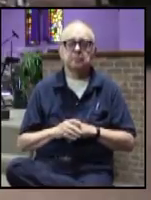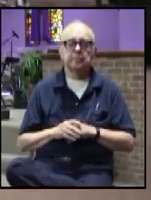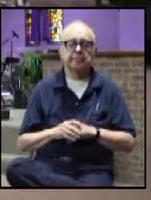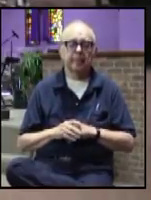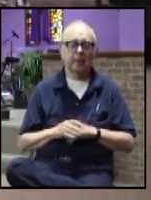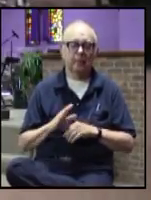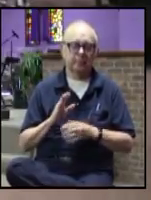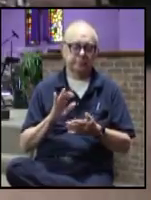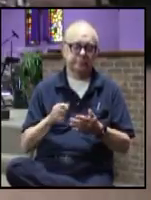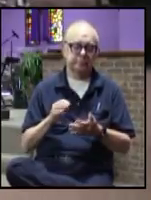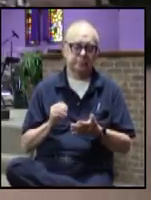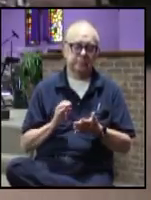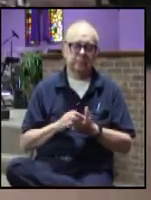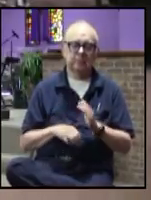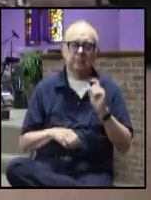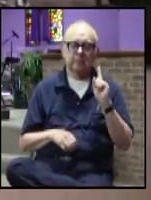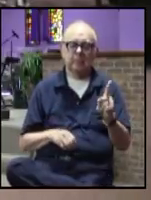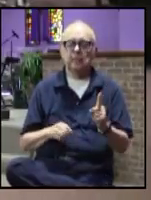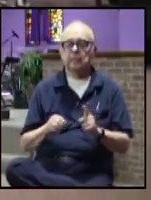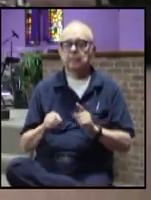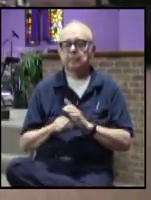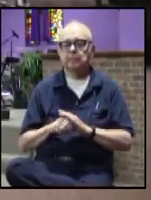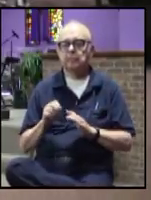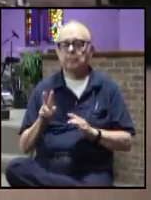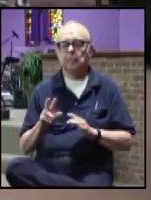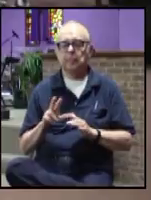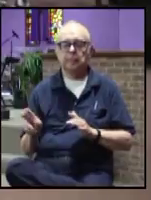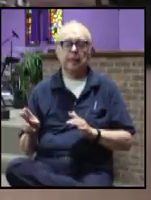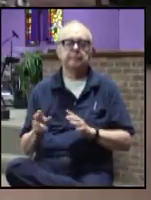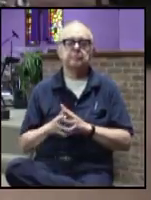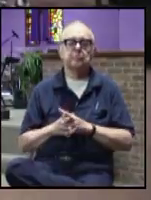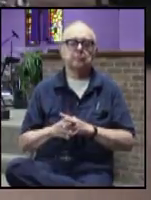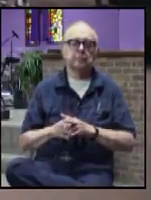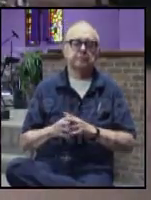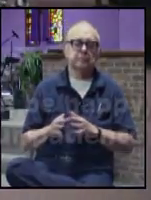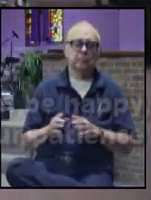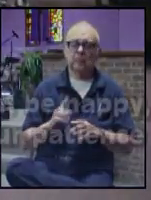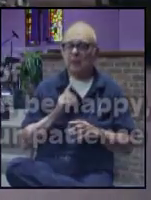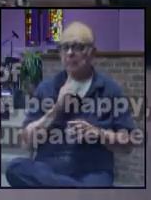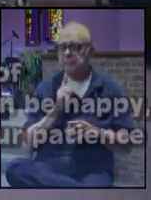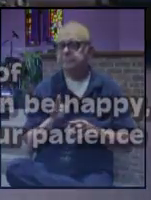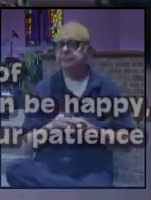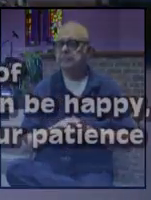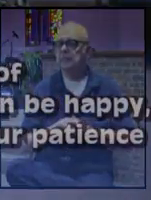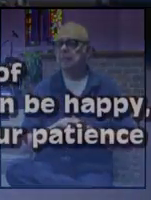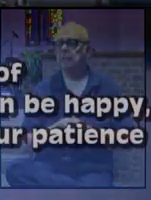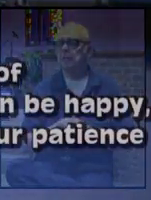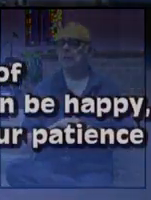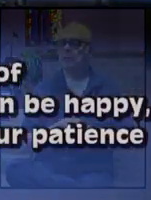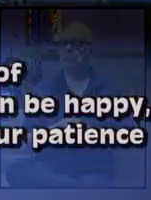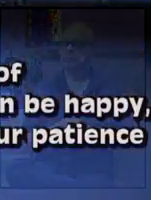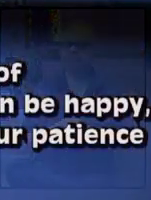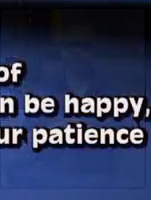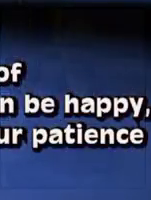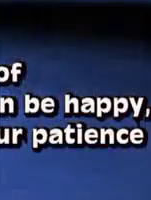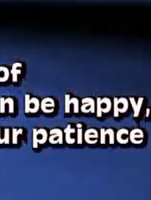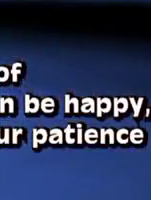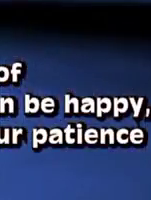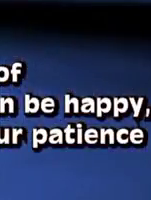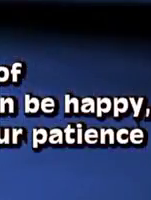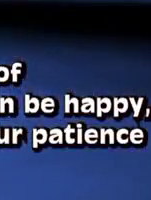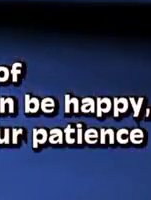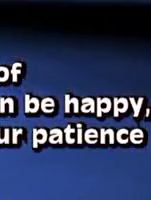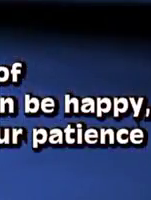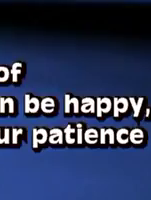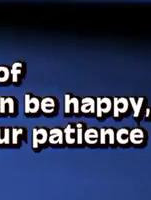So, in James chapter 1, verses 2 and 3, I'll give you this one. It's actually on the bottom there